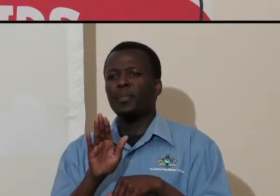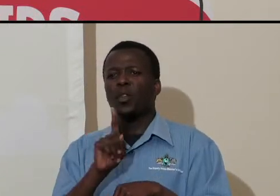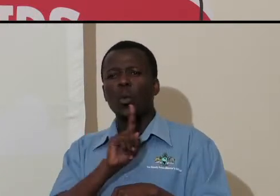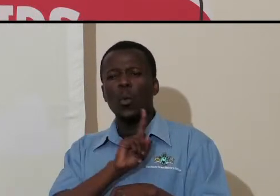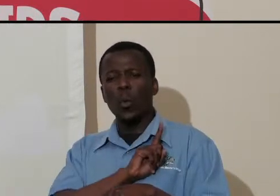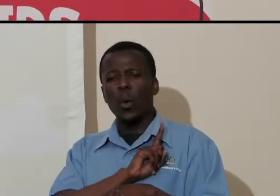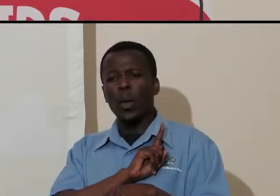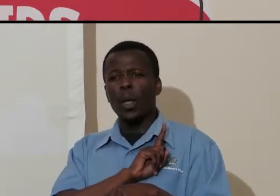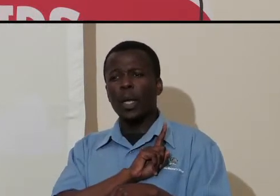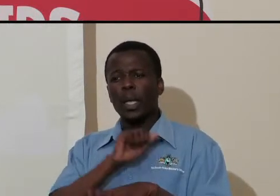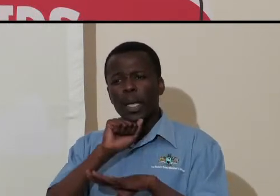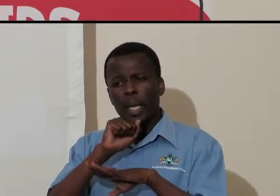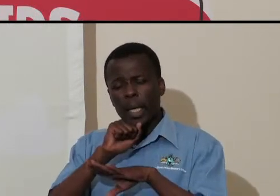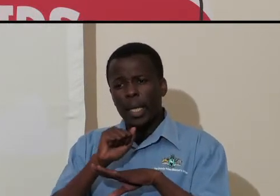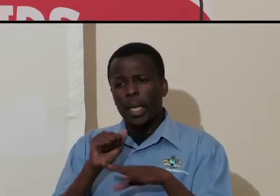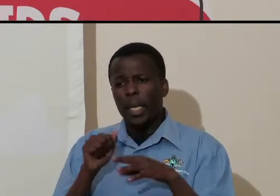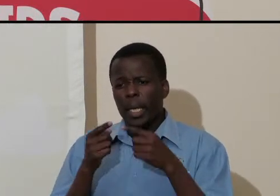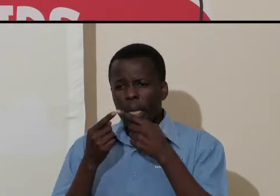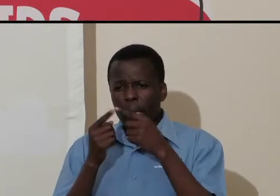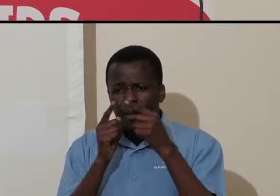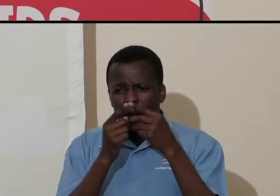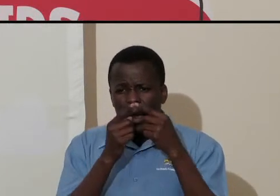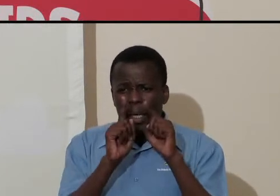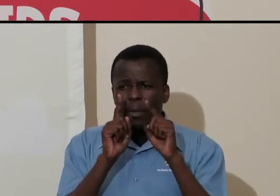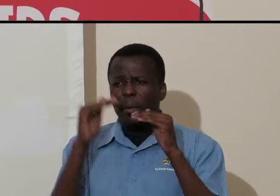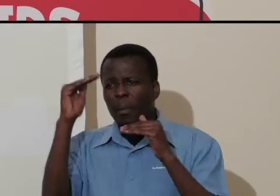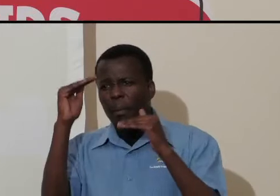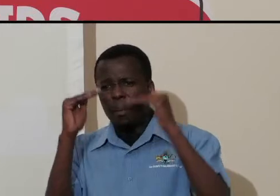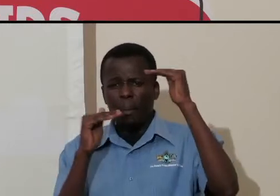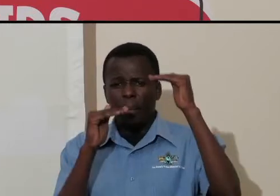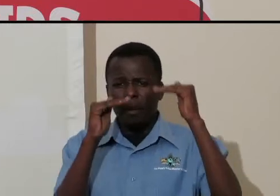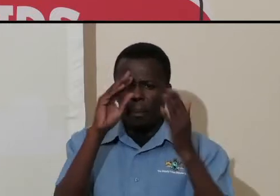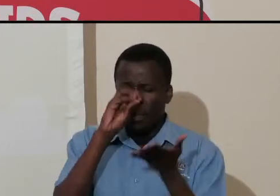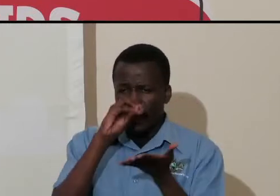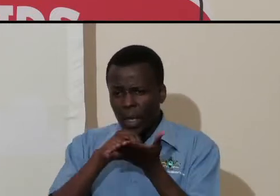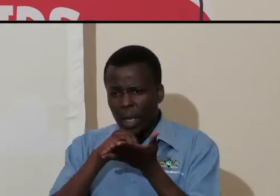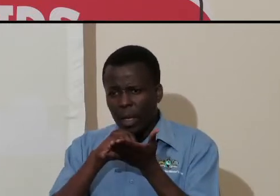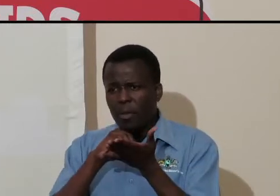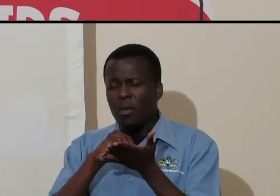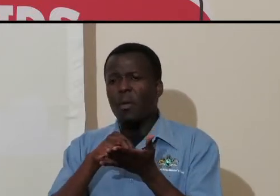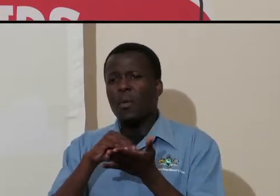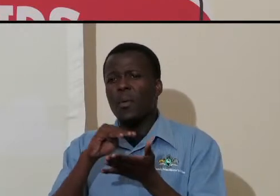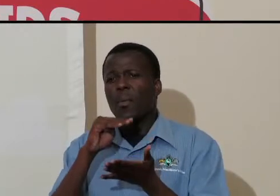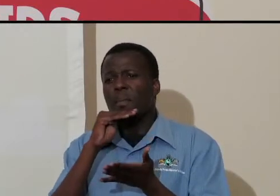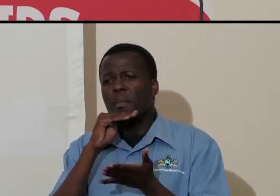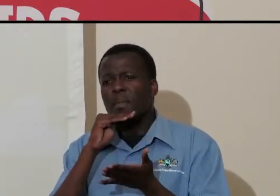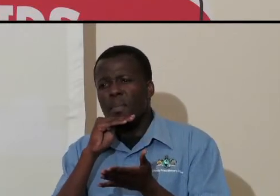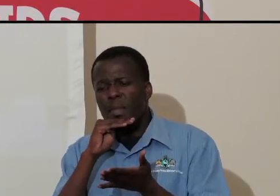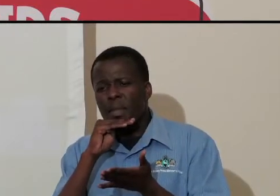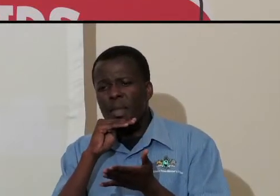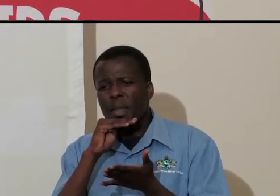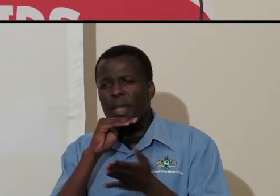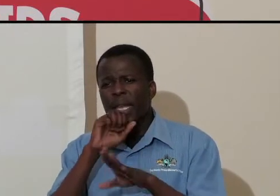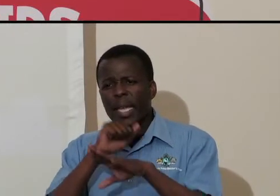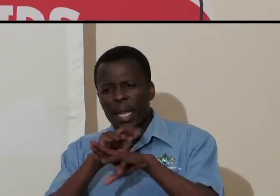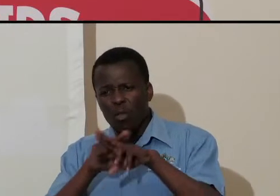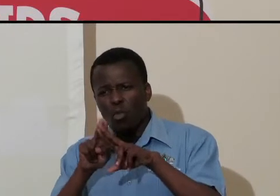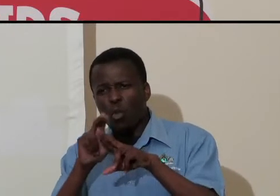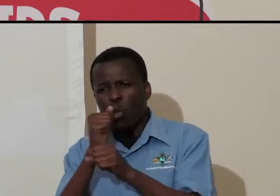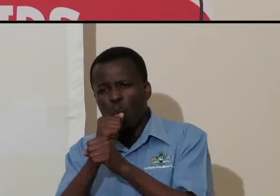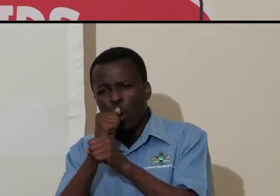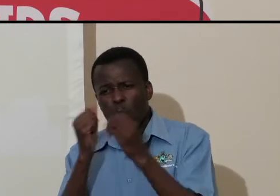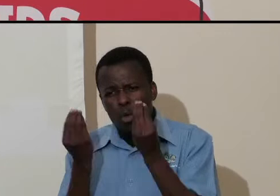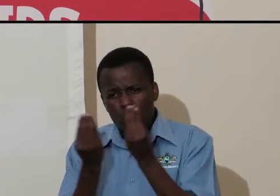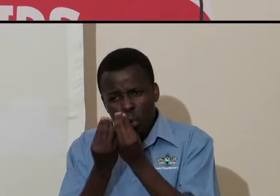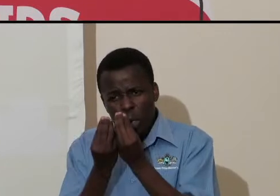to inequalities. To get back on track to ending AIDS, we must be deliberate in confronting